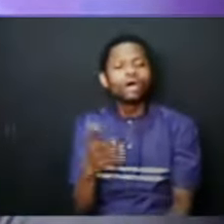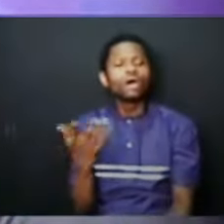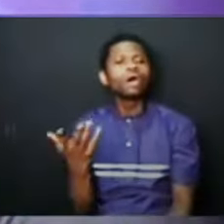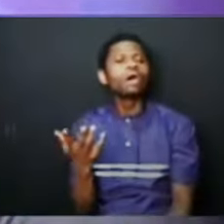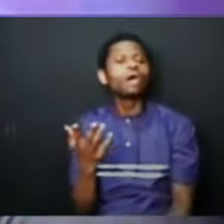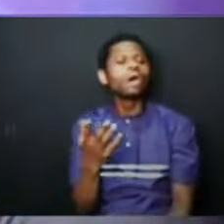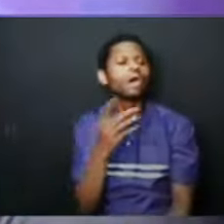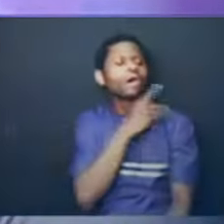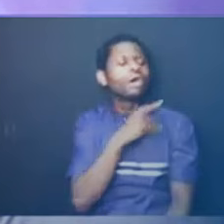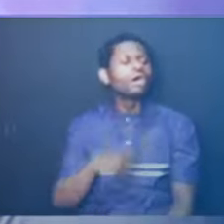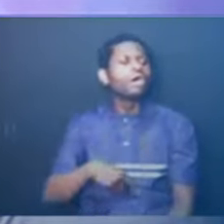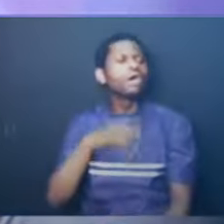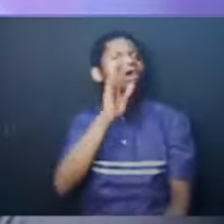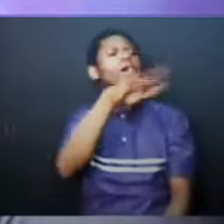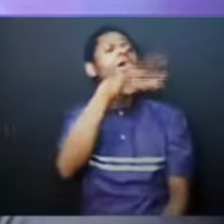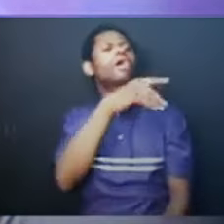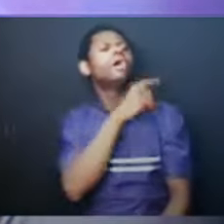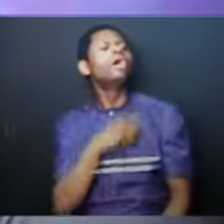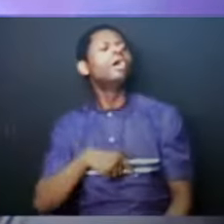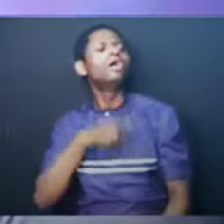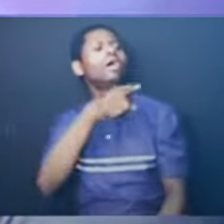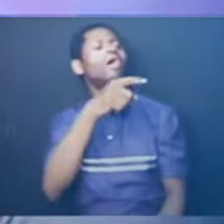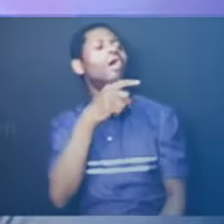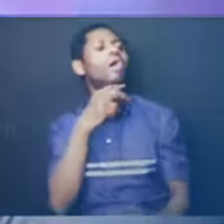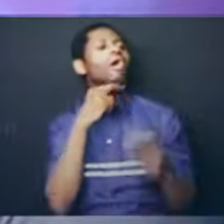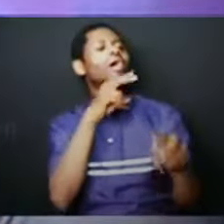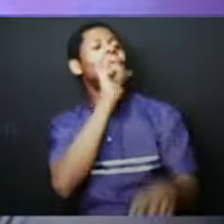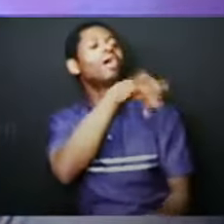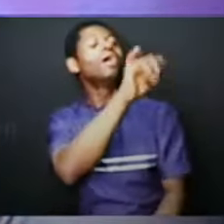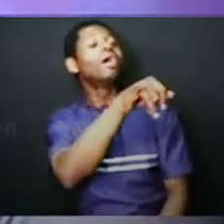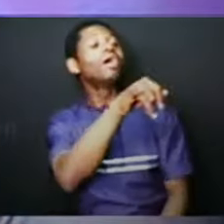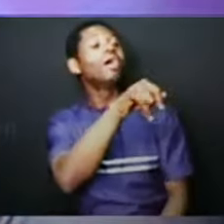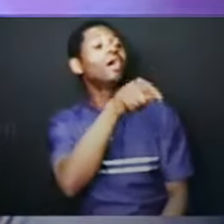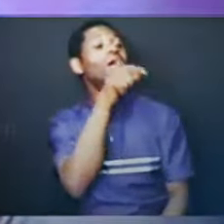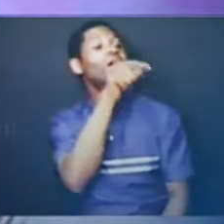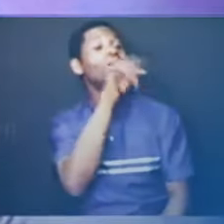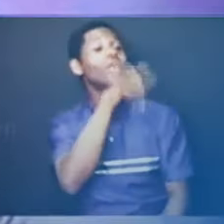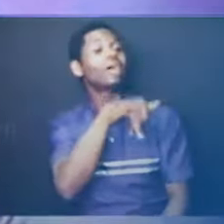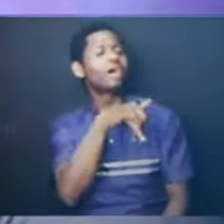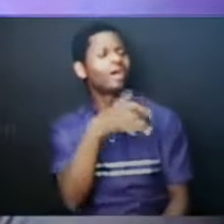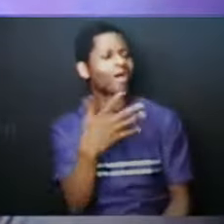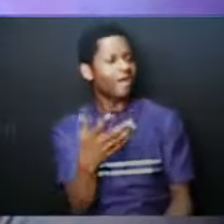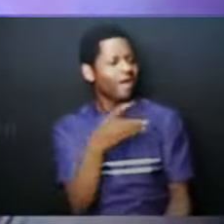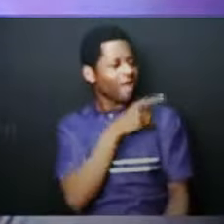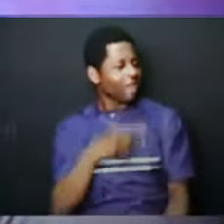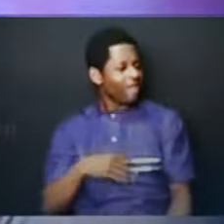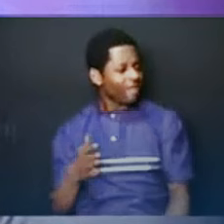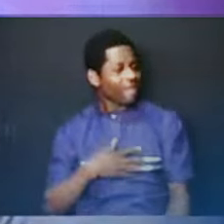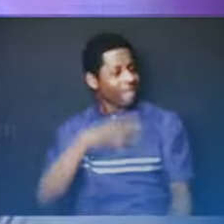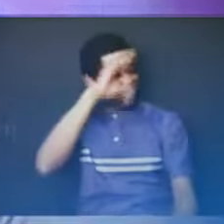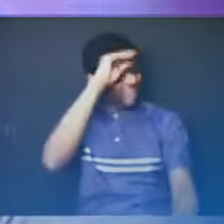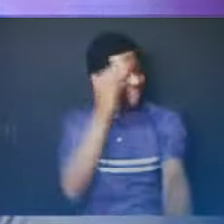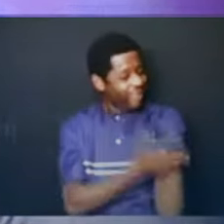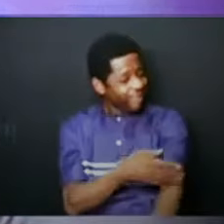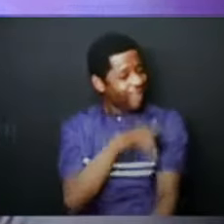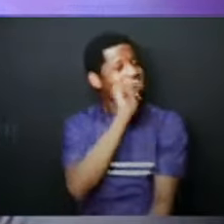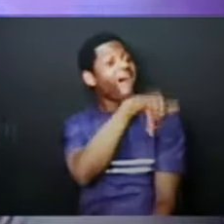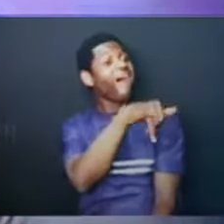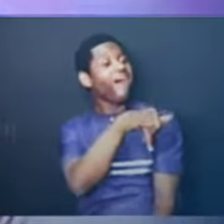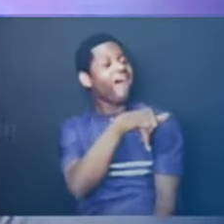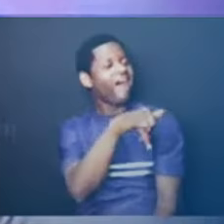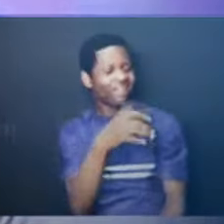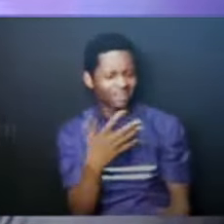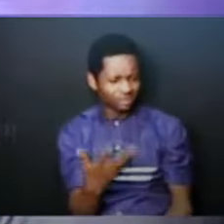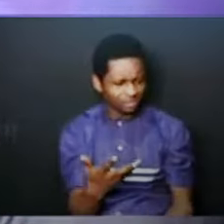he become your son? Saul ekan ya bra onu akotwa David Saul David kotwa